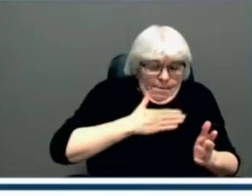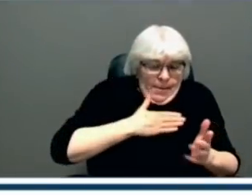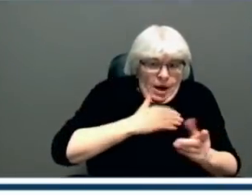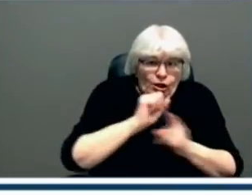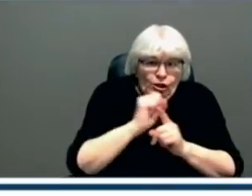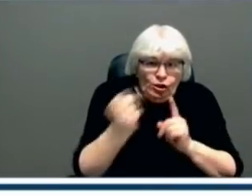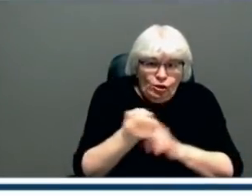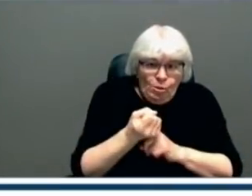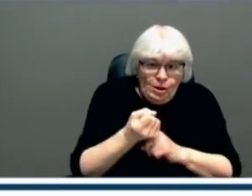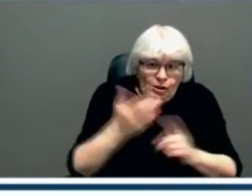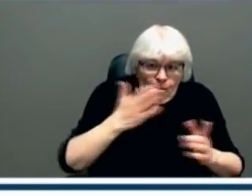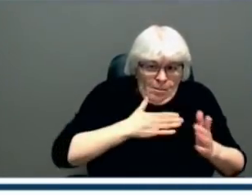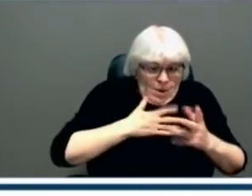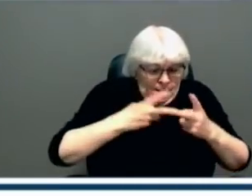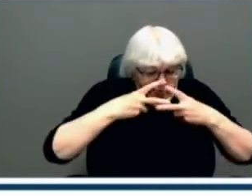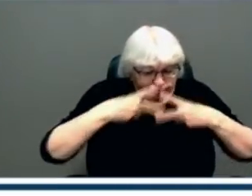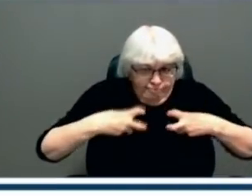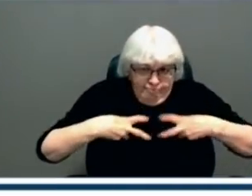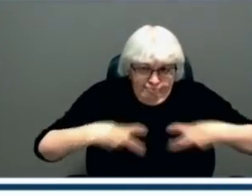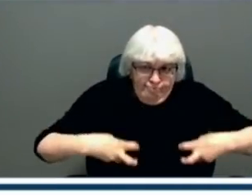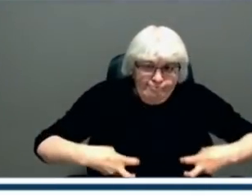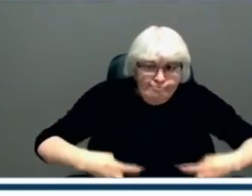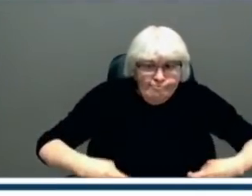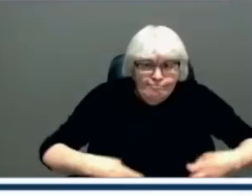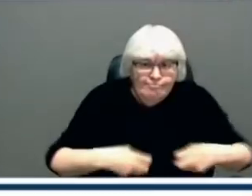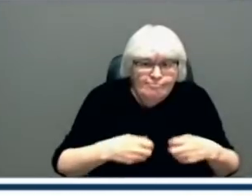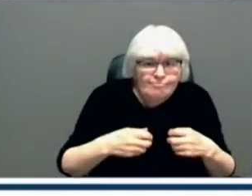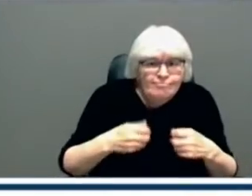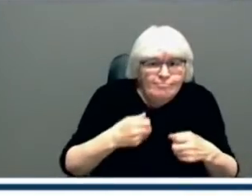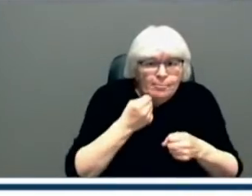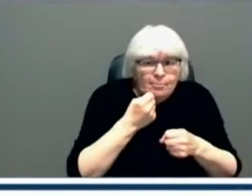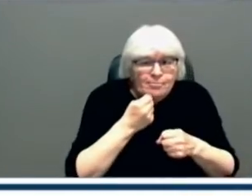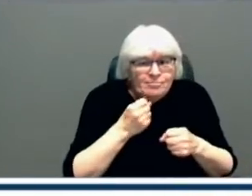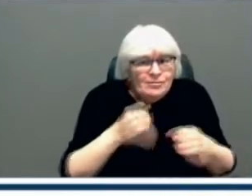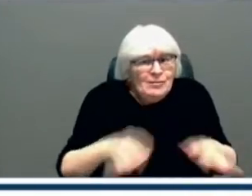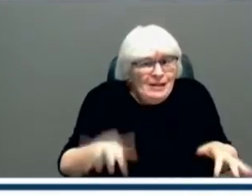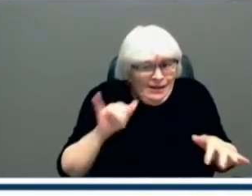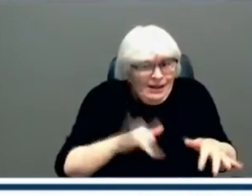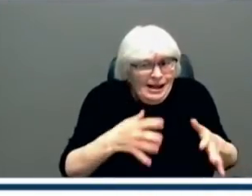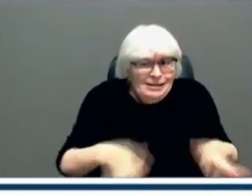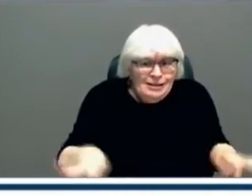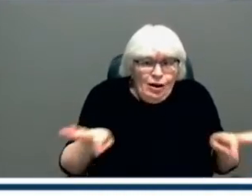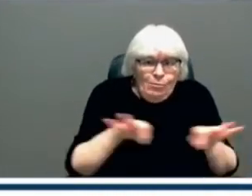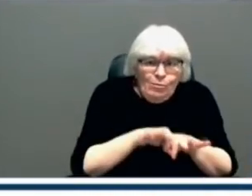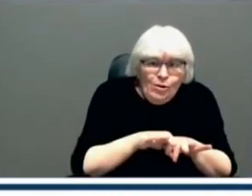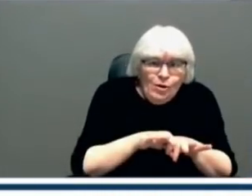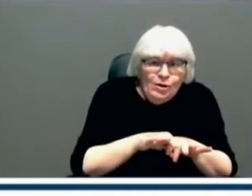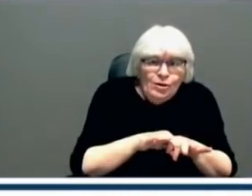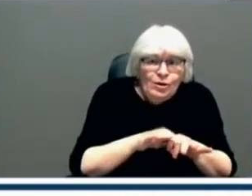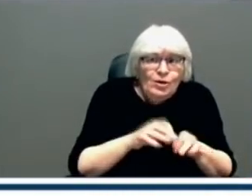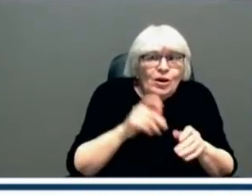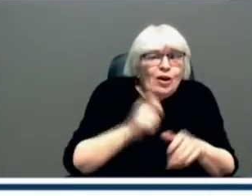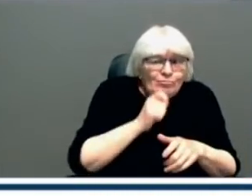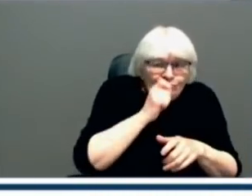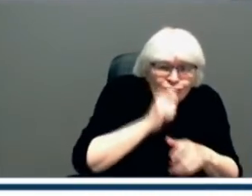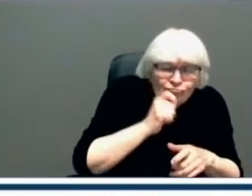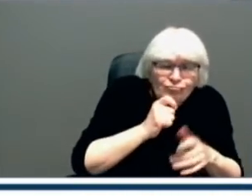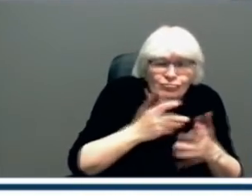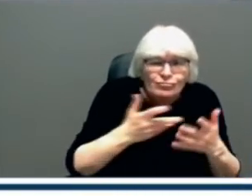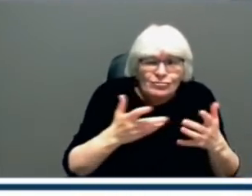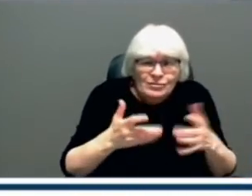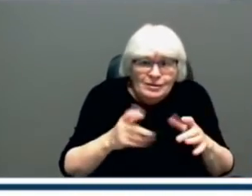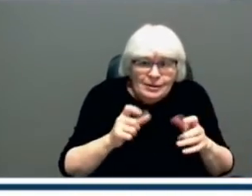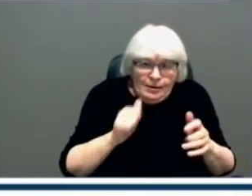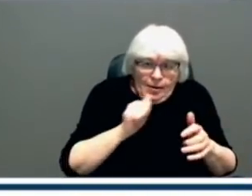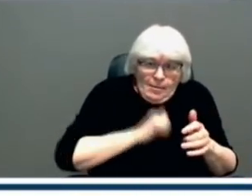COVID, which are really the key risk factor is age and also underlying health conditions, and then work with